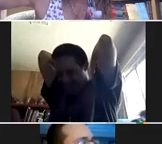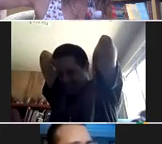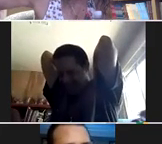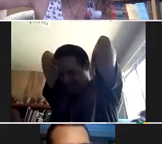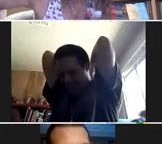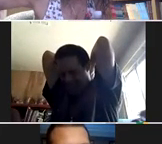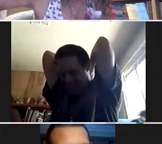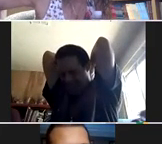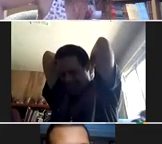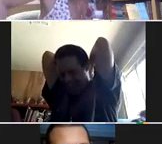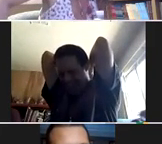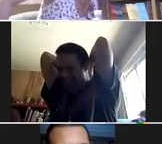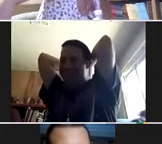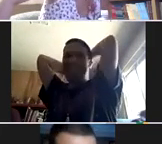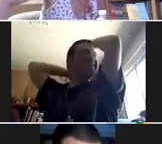Does anybody know